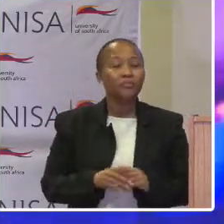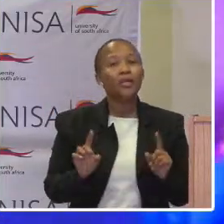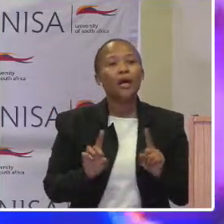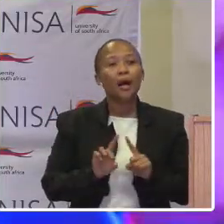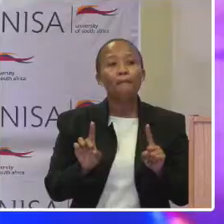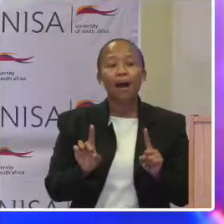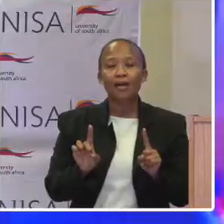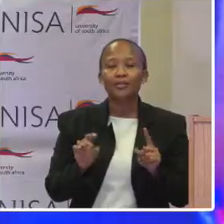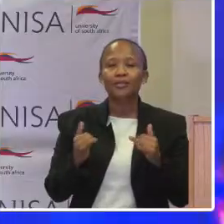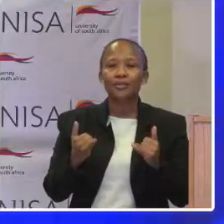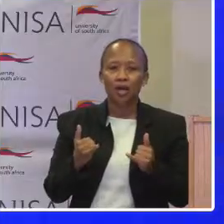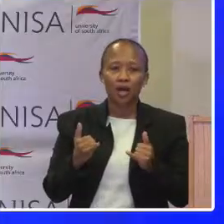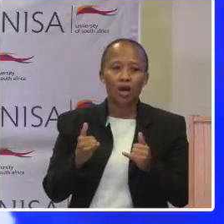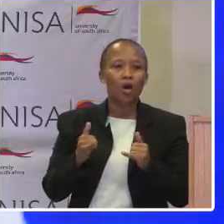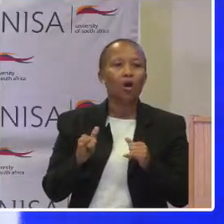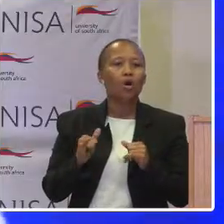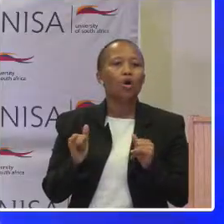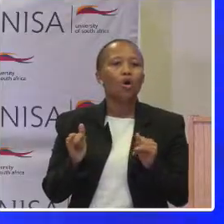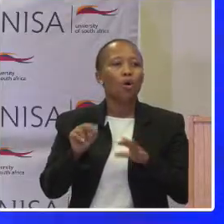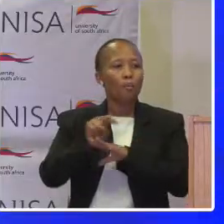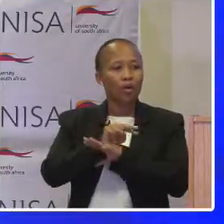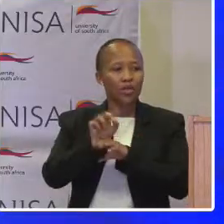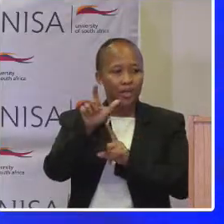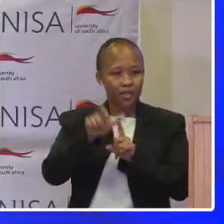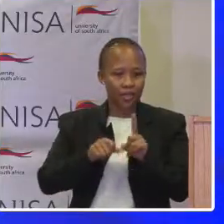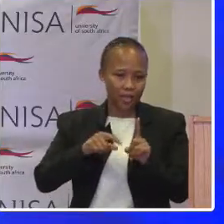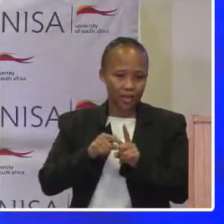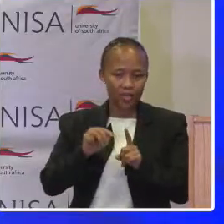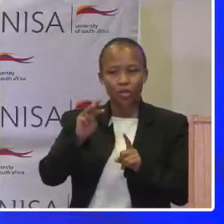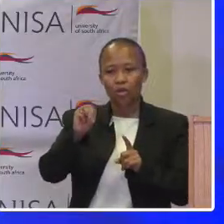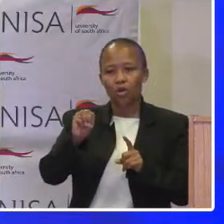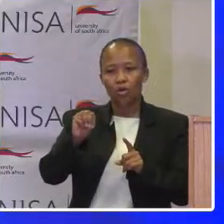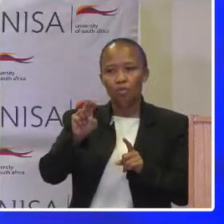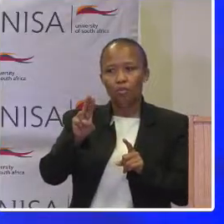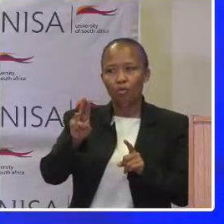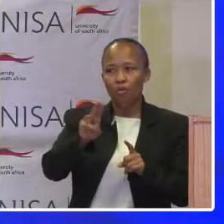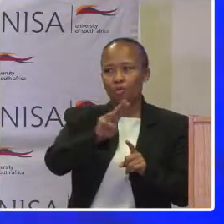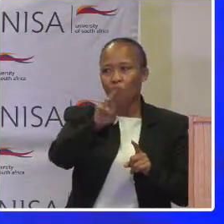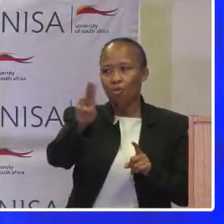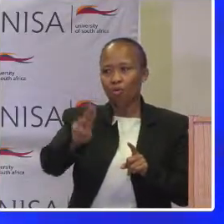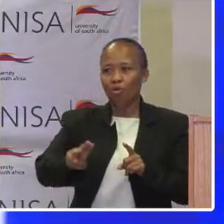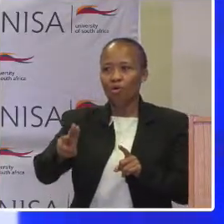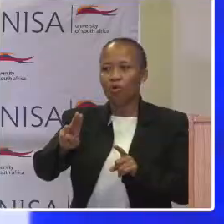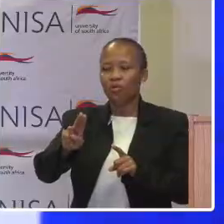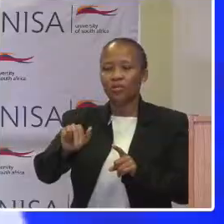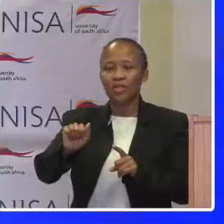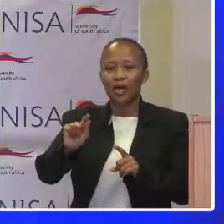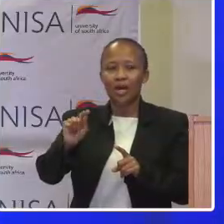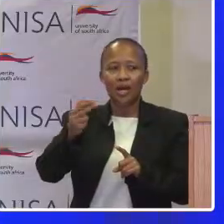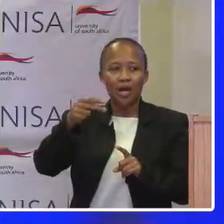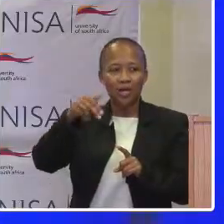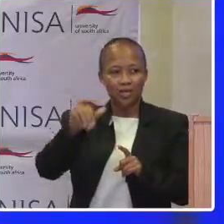moderator is Dr. Tapiwa Muzata from Inhlanyelo Hub NPC.